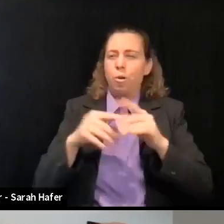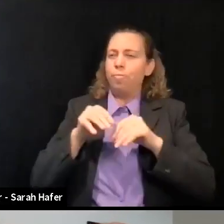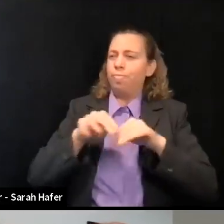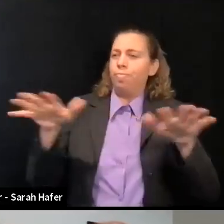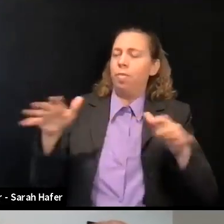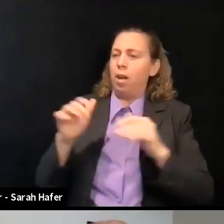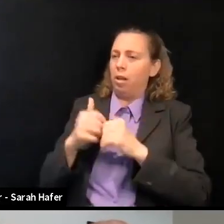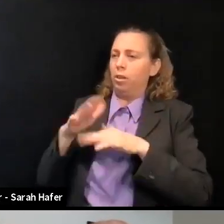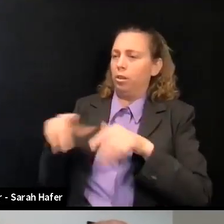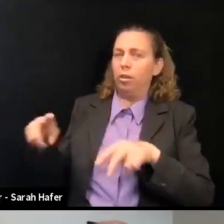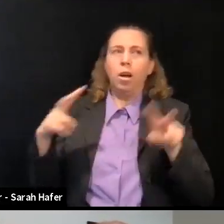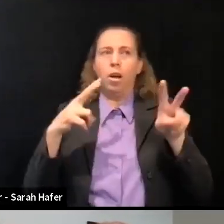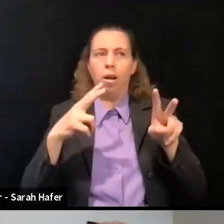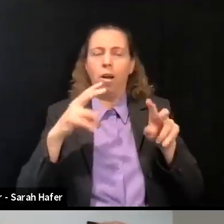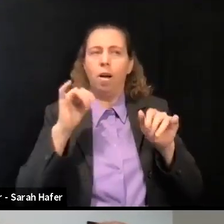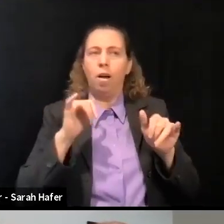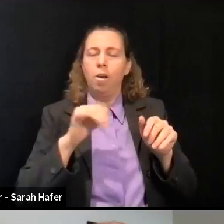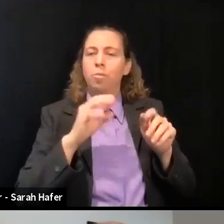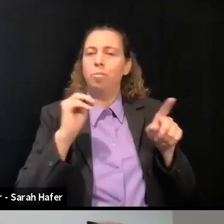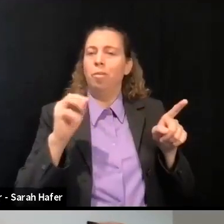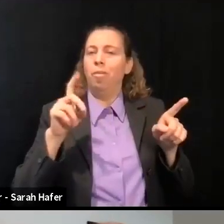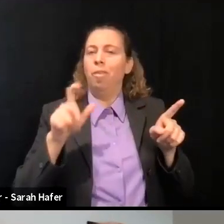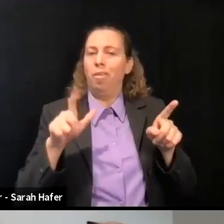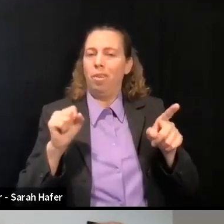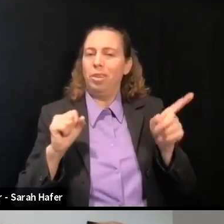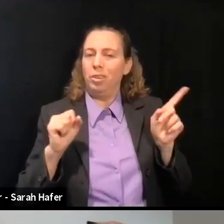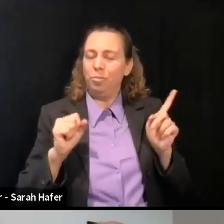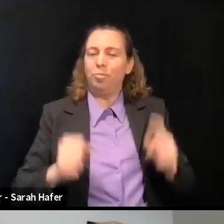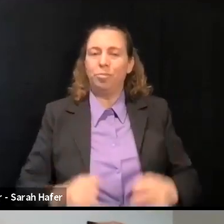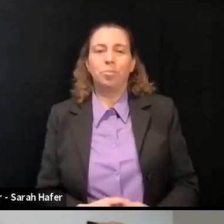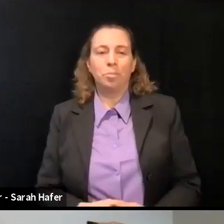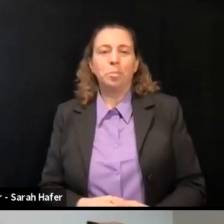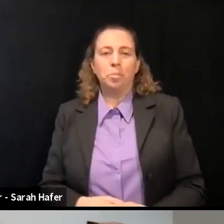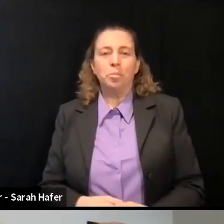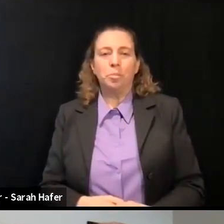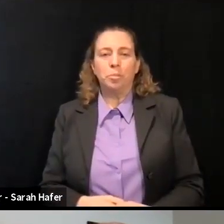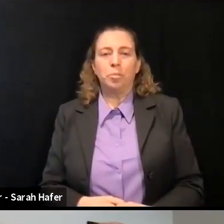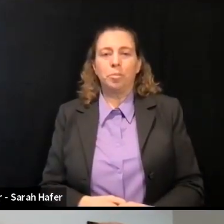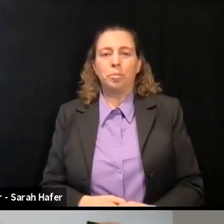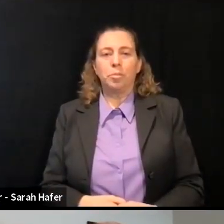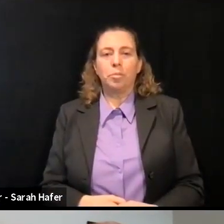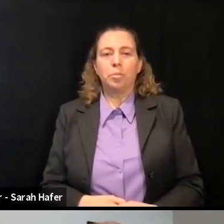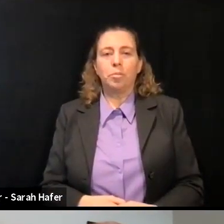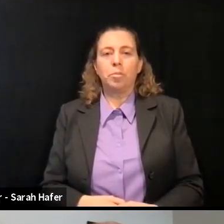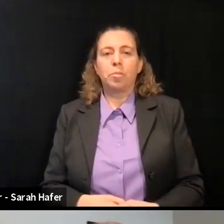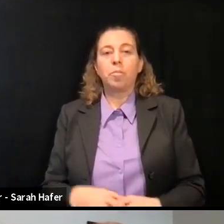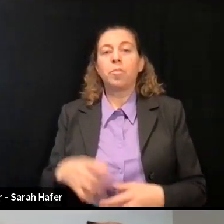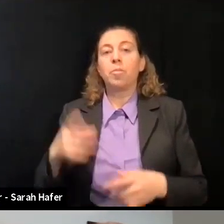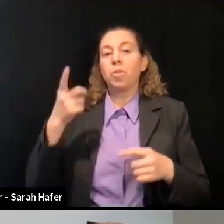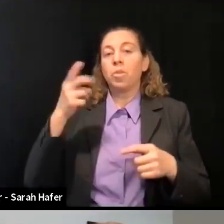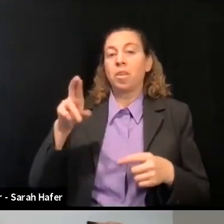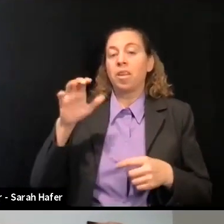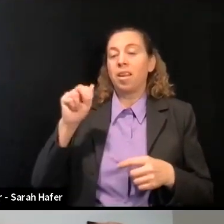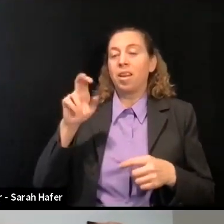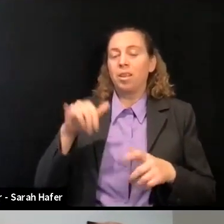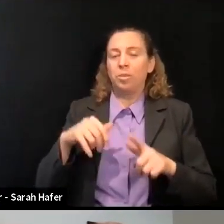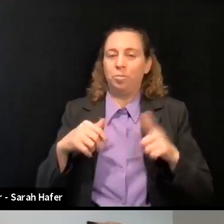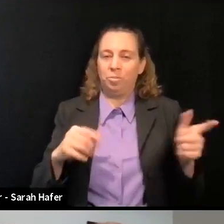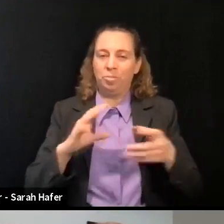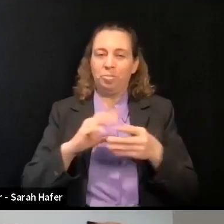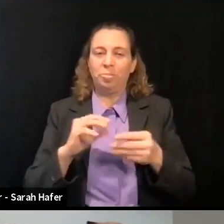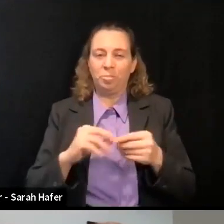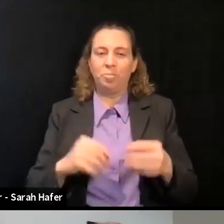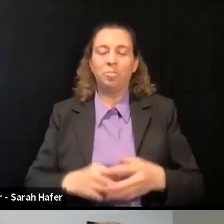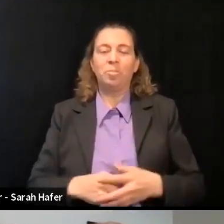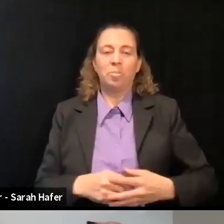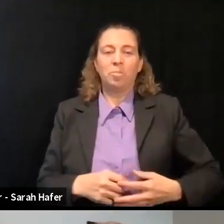that are taking care of themselves as well. But again, I would like for Dr. Cary to add a little bit more if possible. Thank you so